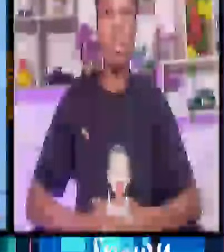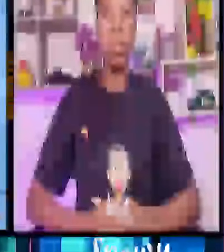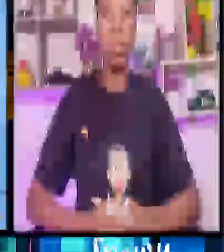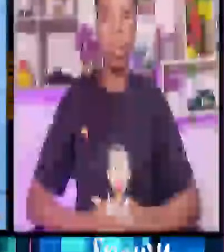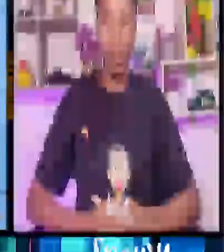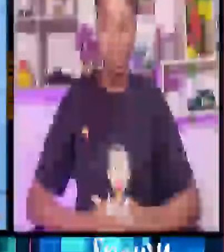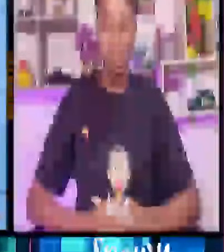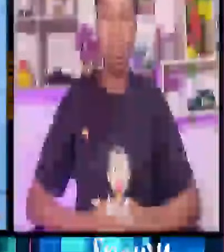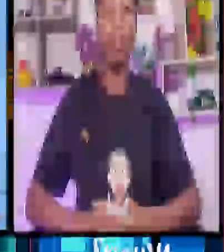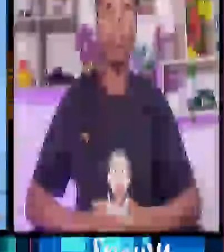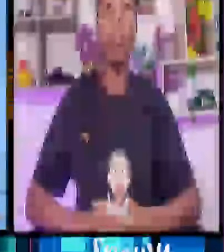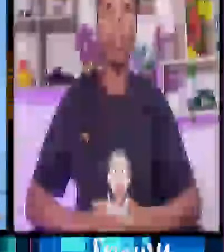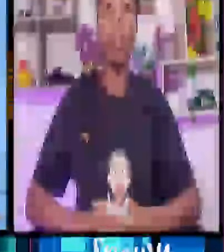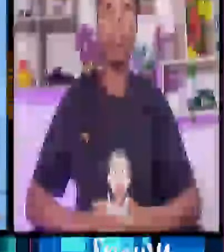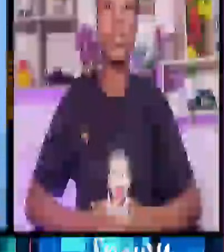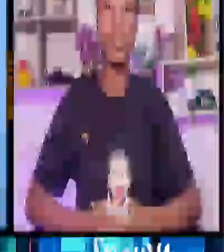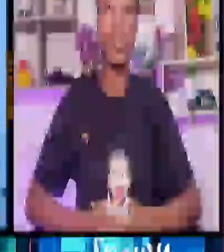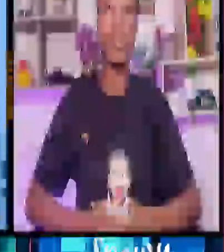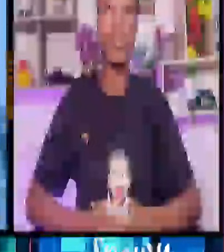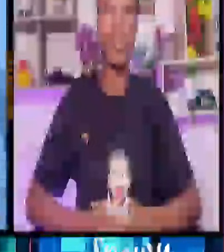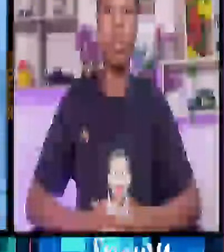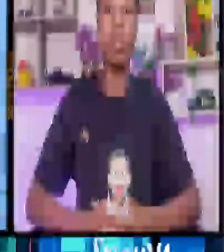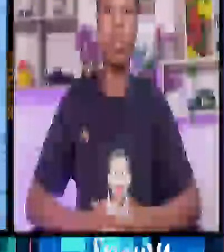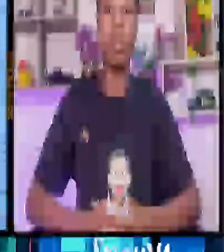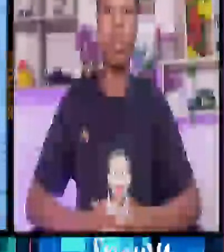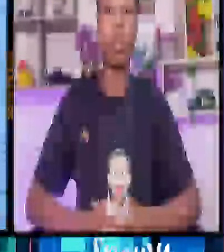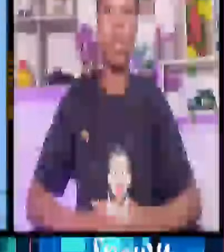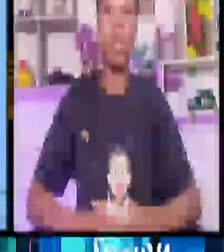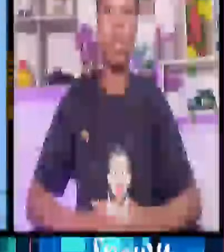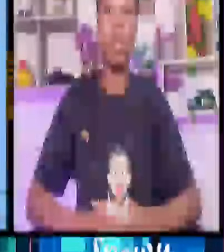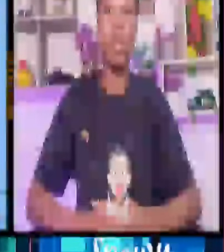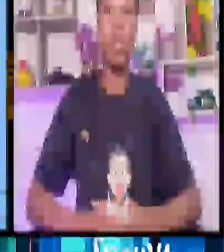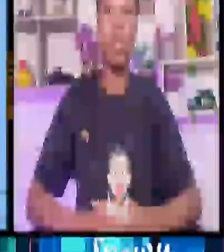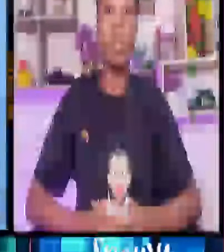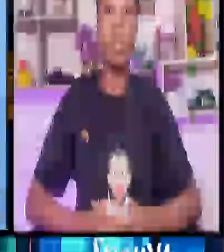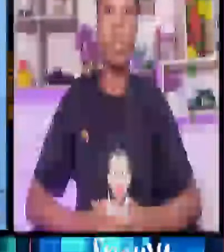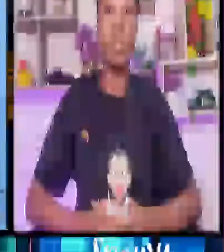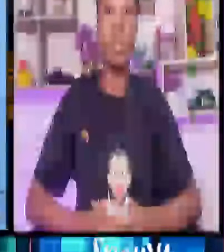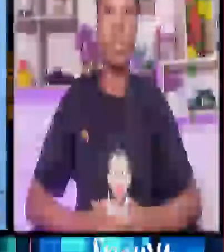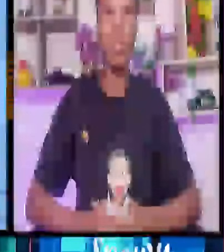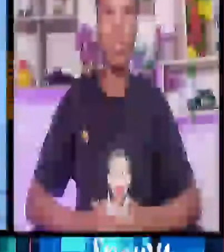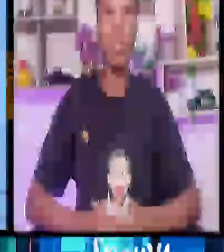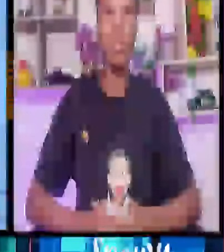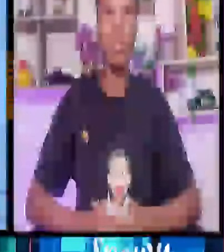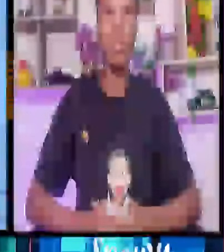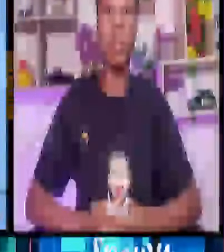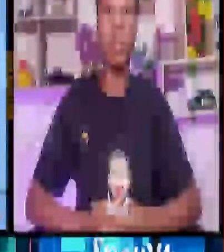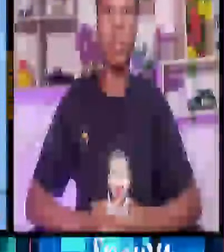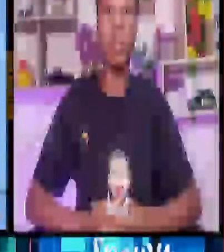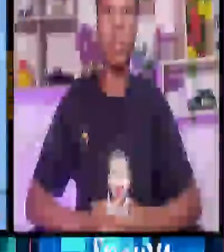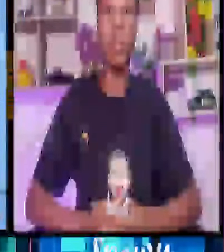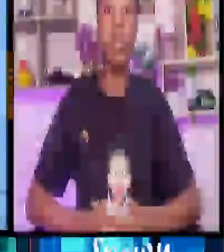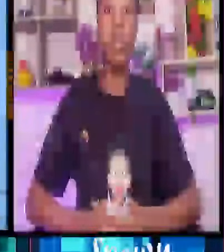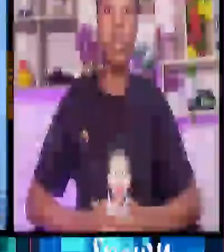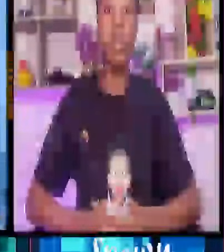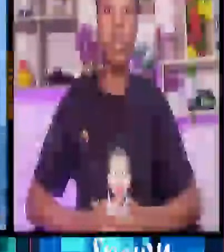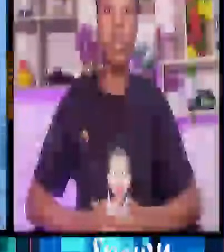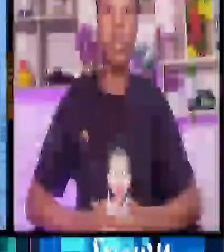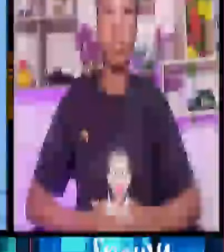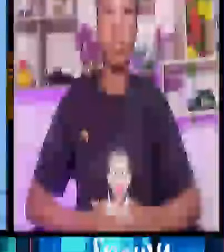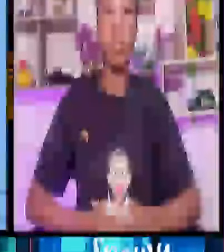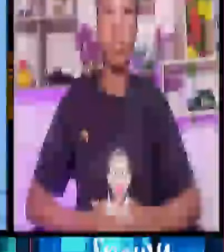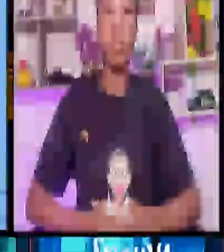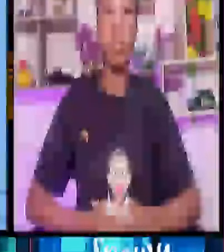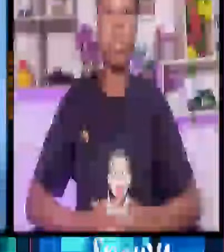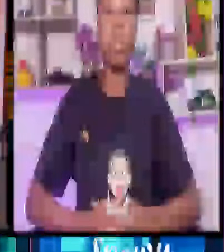this conversation. But if Miracles is not ready to have that conversation, of course it's not a debate, and of course we can have healthy debates. So what's your